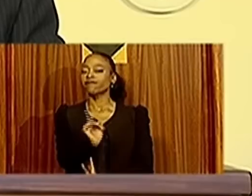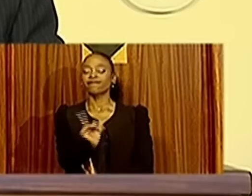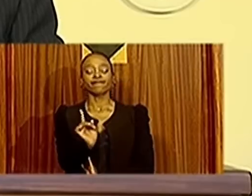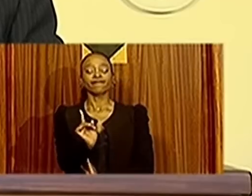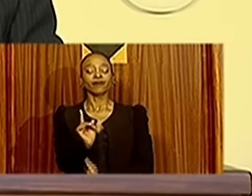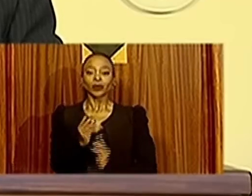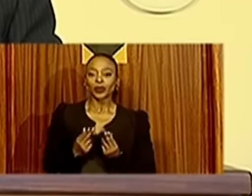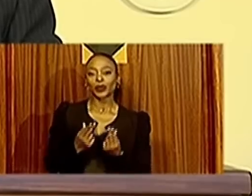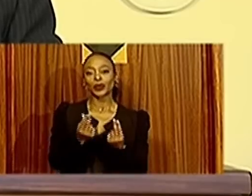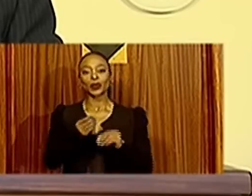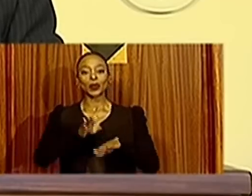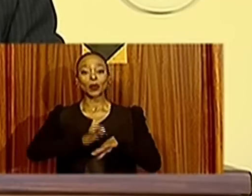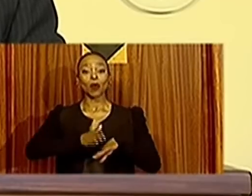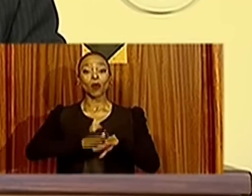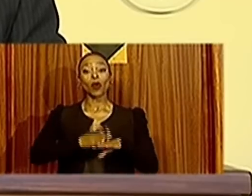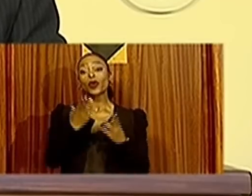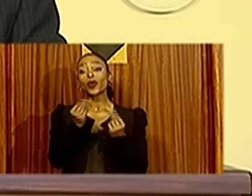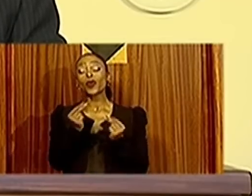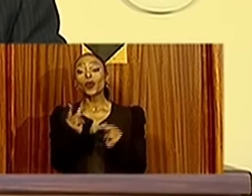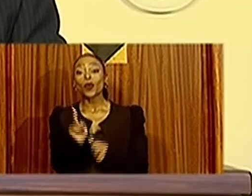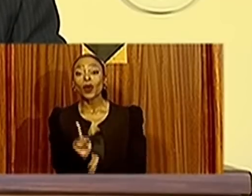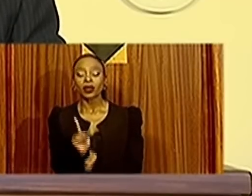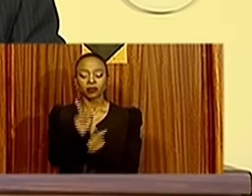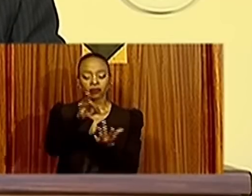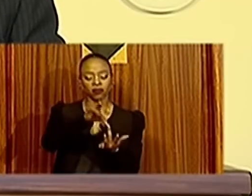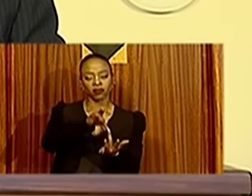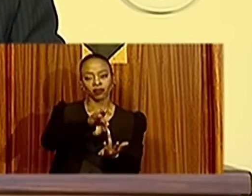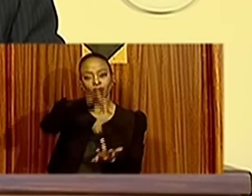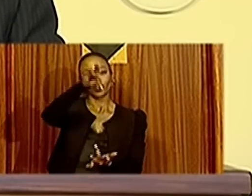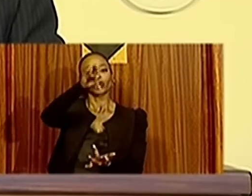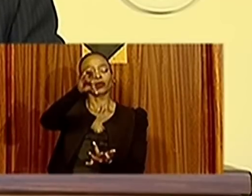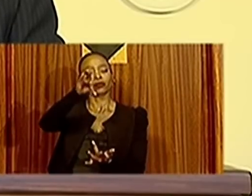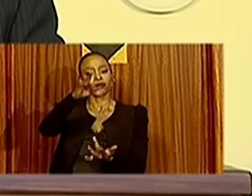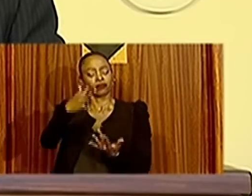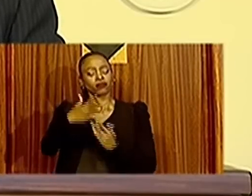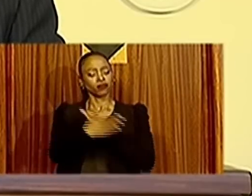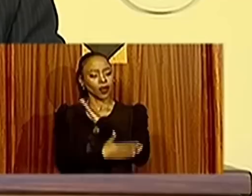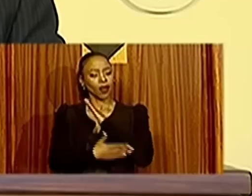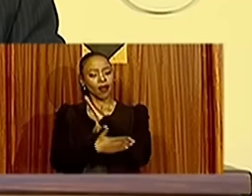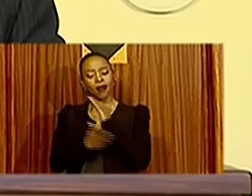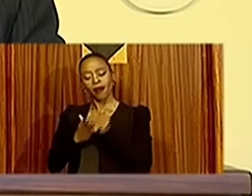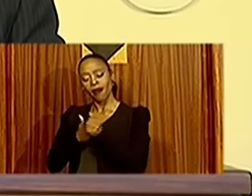We will be determining the direction that our country takes.